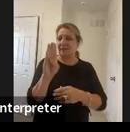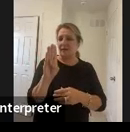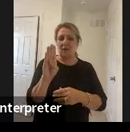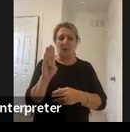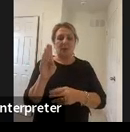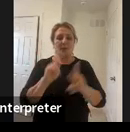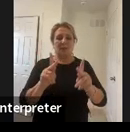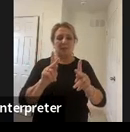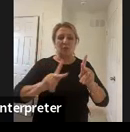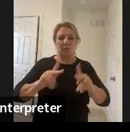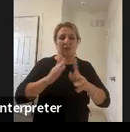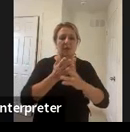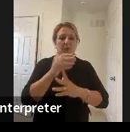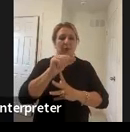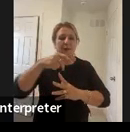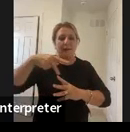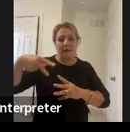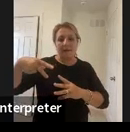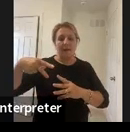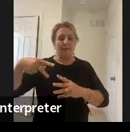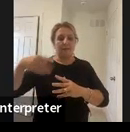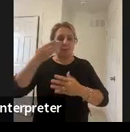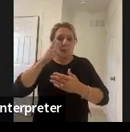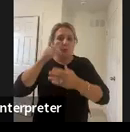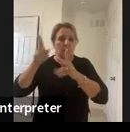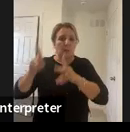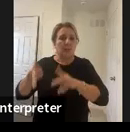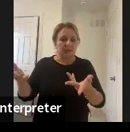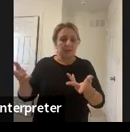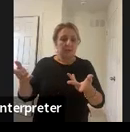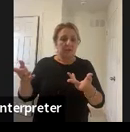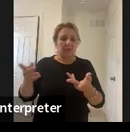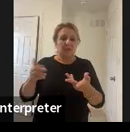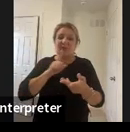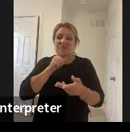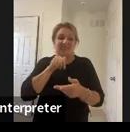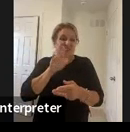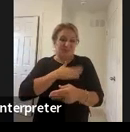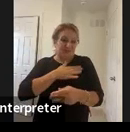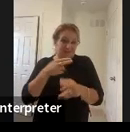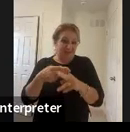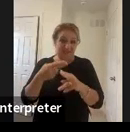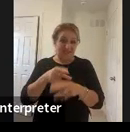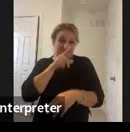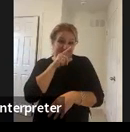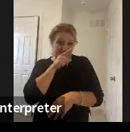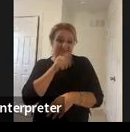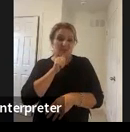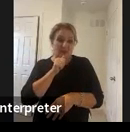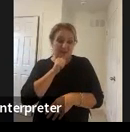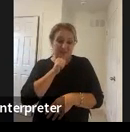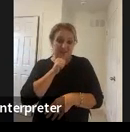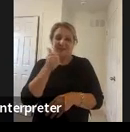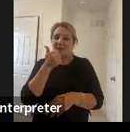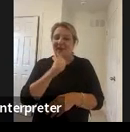people you meet on an app or other folks where you never really use your names. All people of any